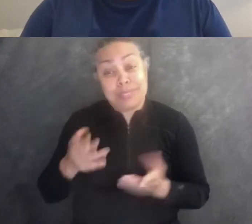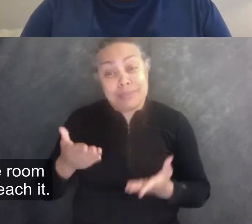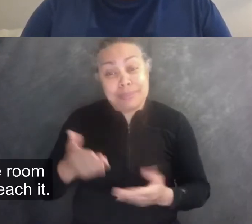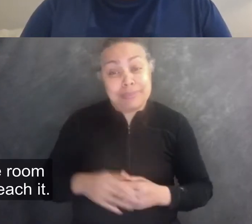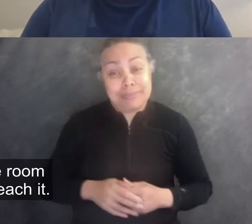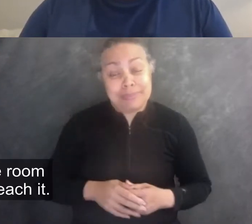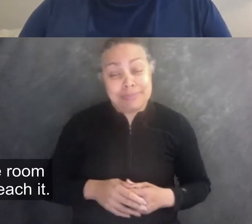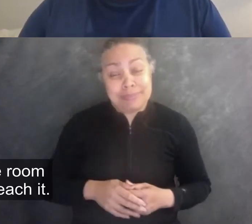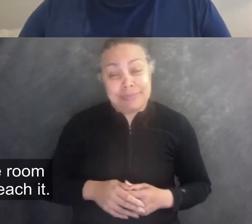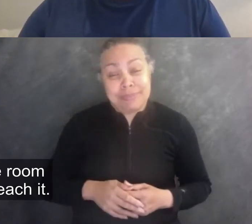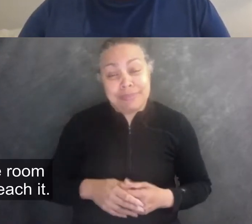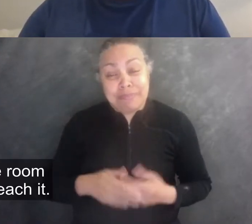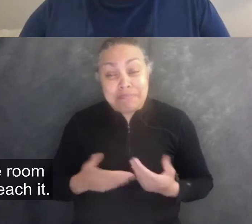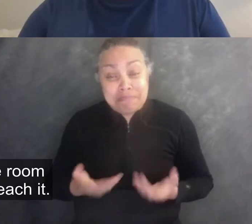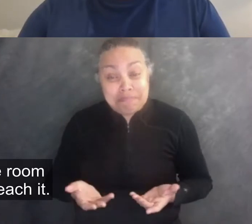but